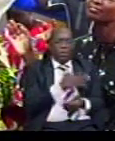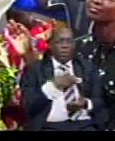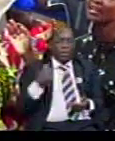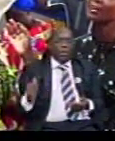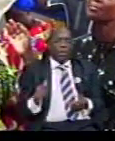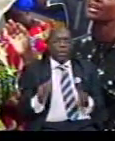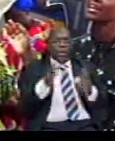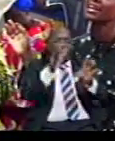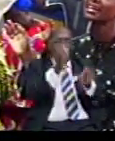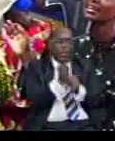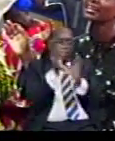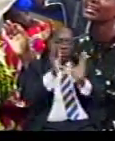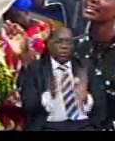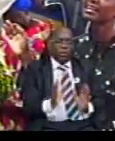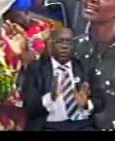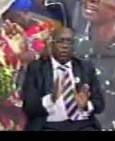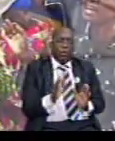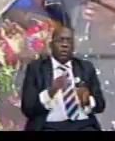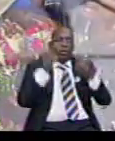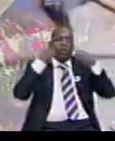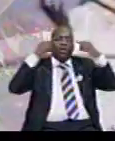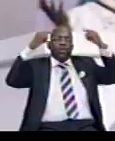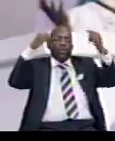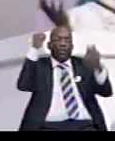achievement, success,